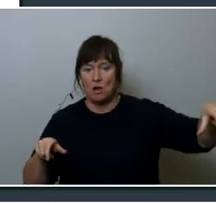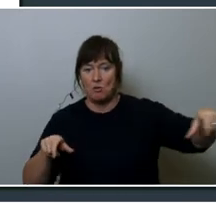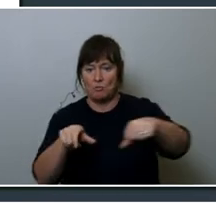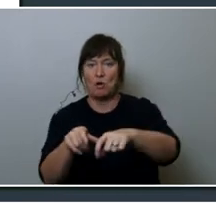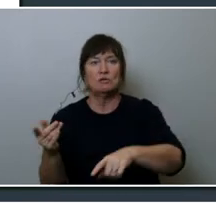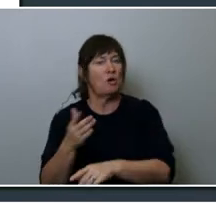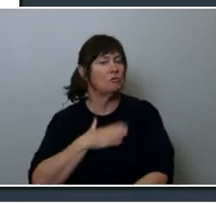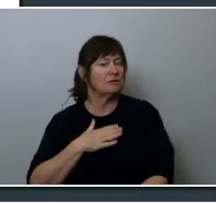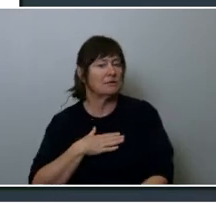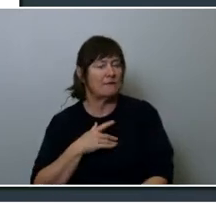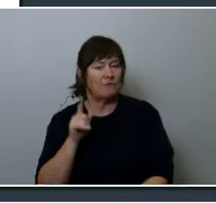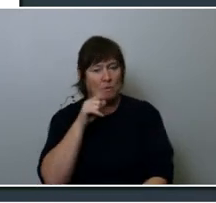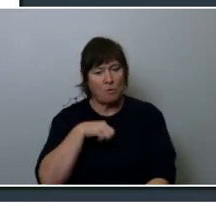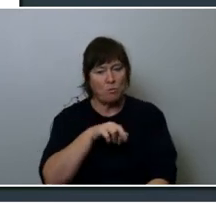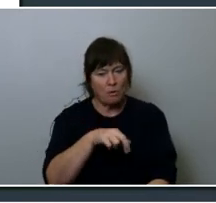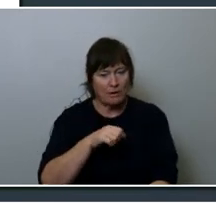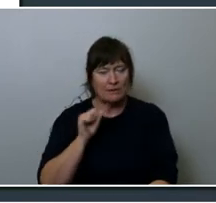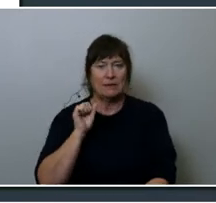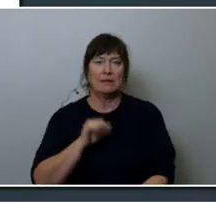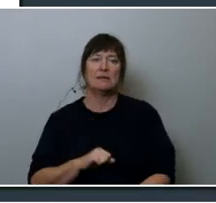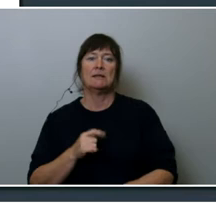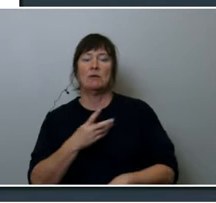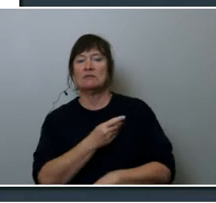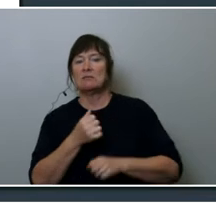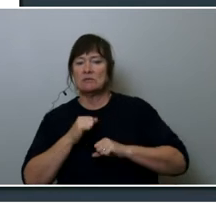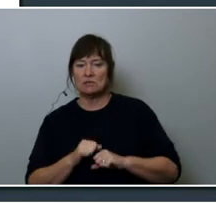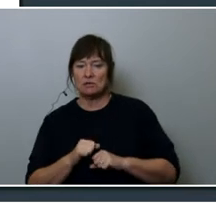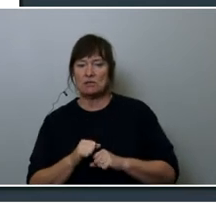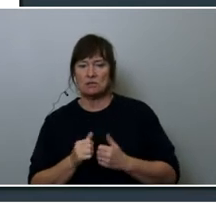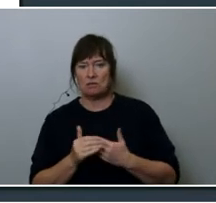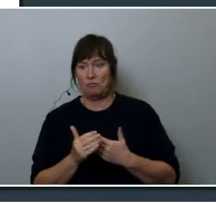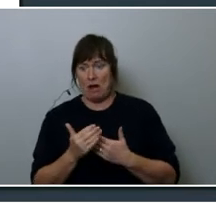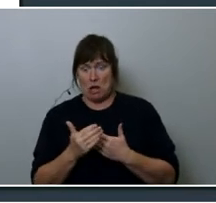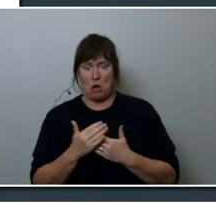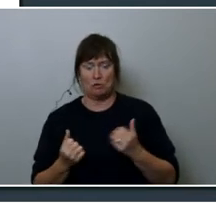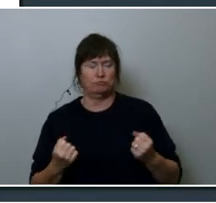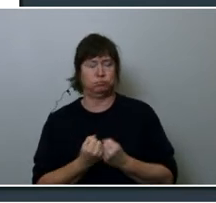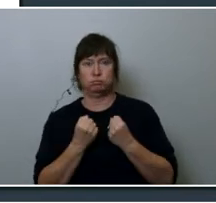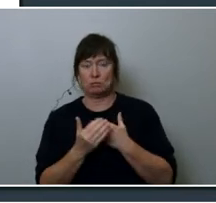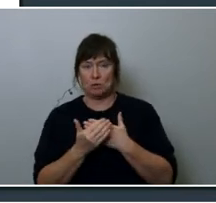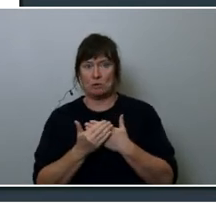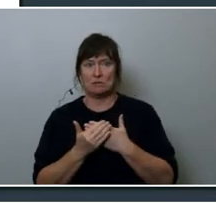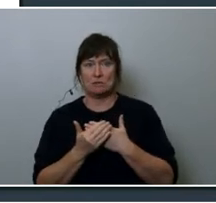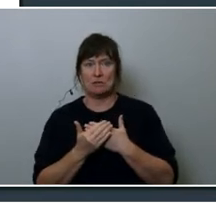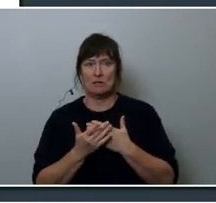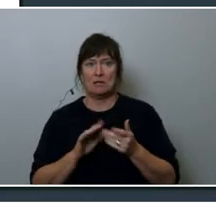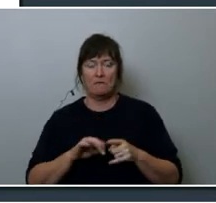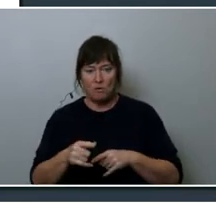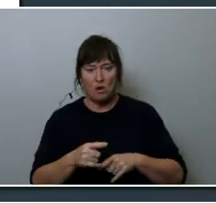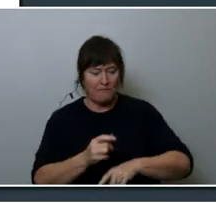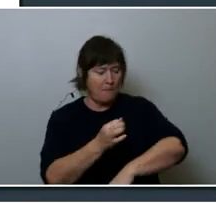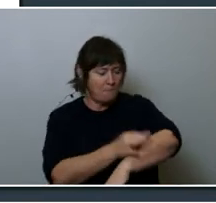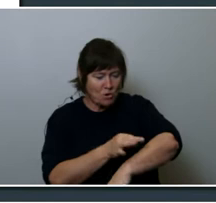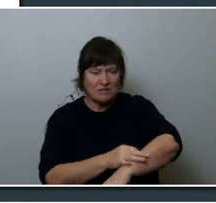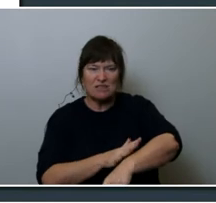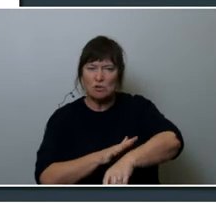believe it needs to be changed. So we have students with ongoing near misses, accidents resulting in grazes,